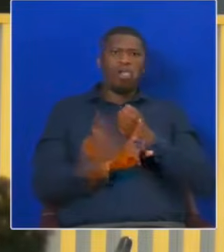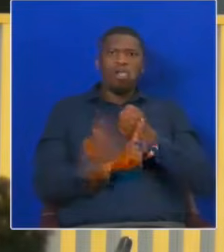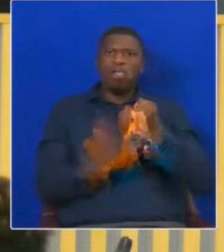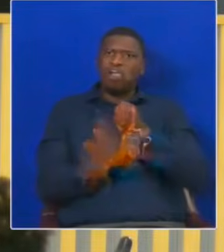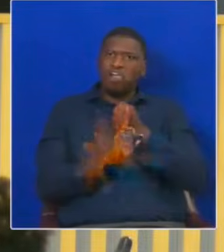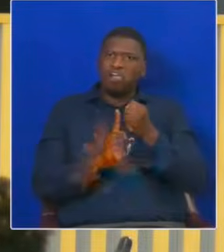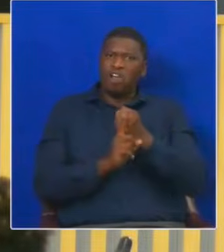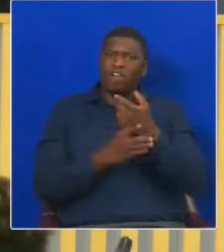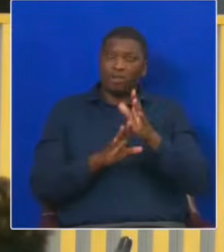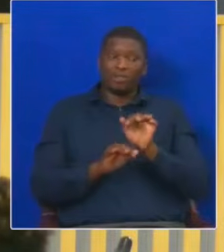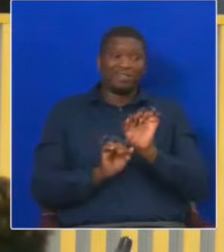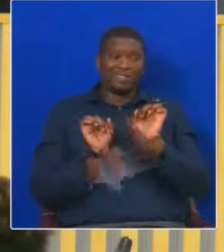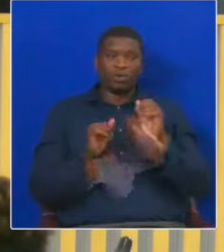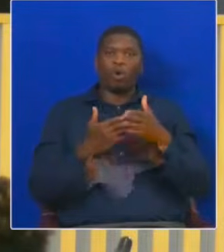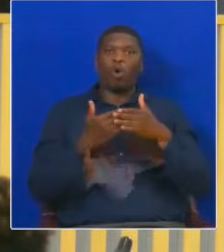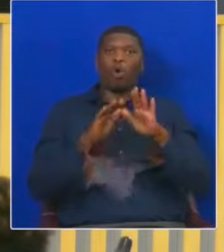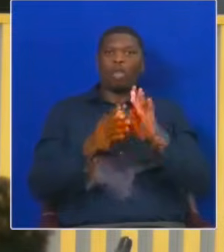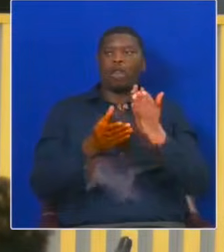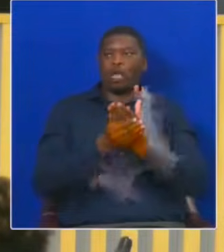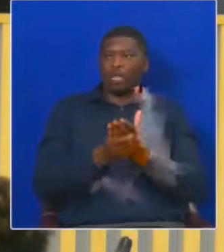And